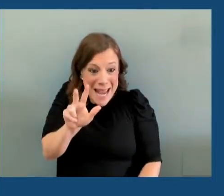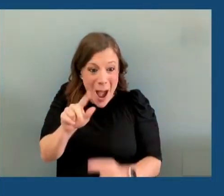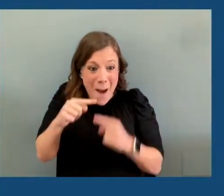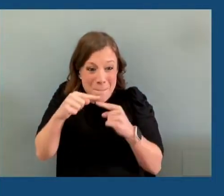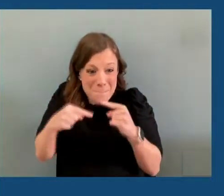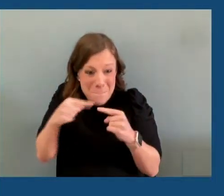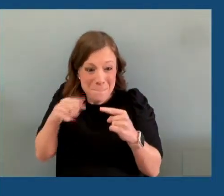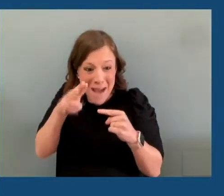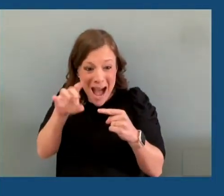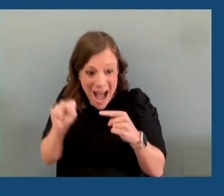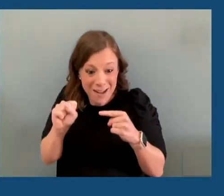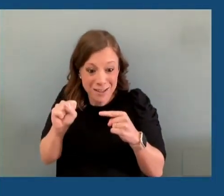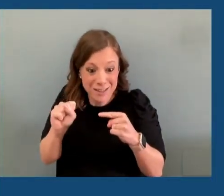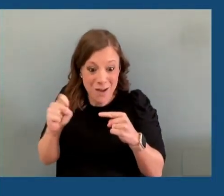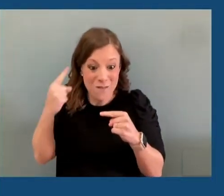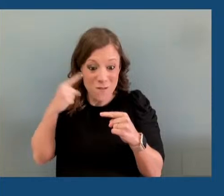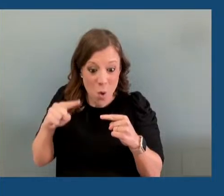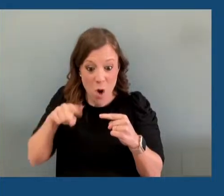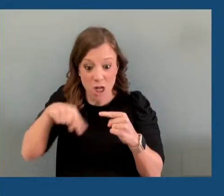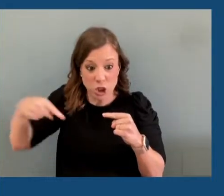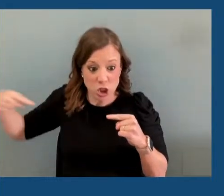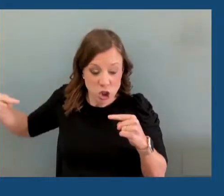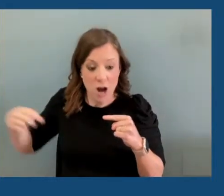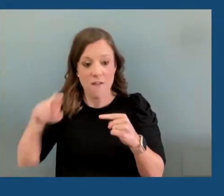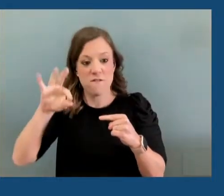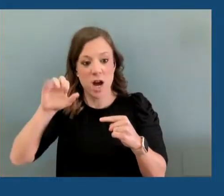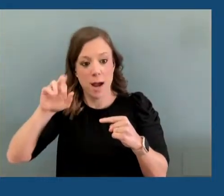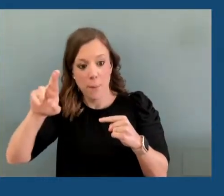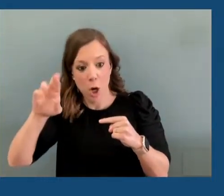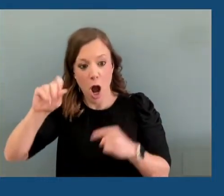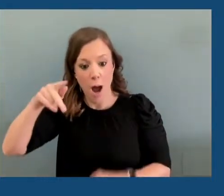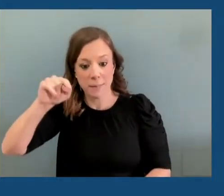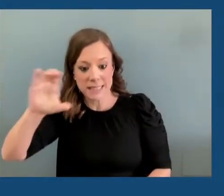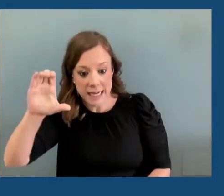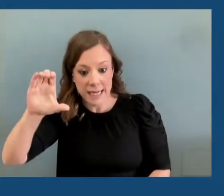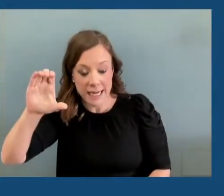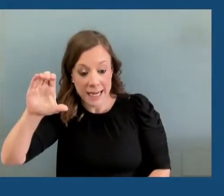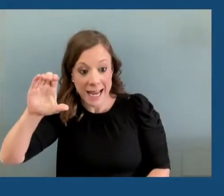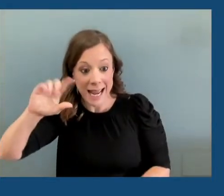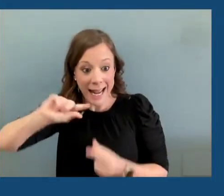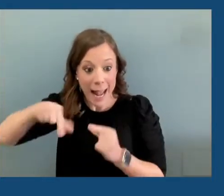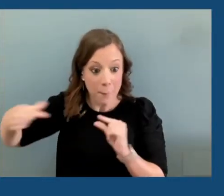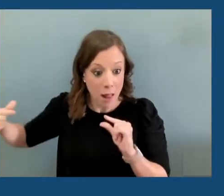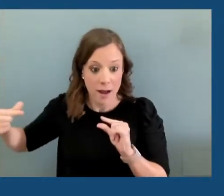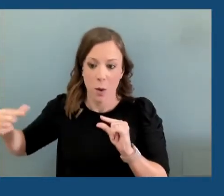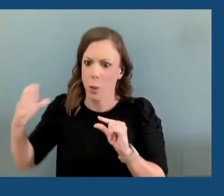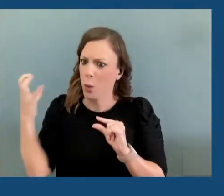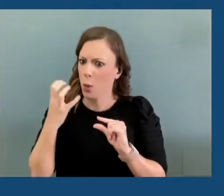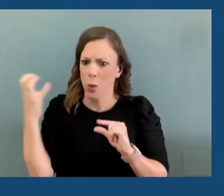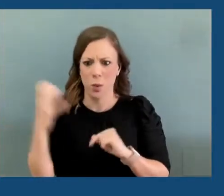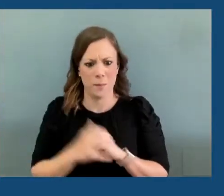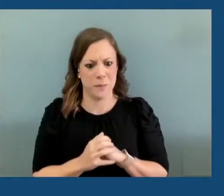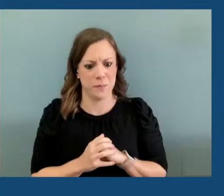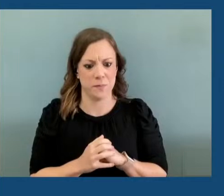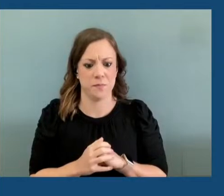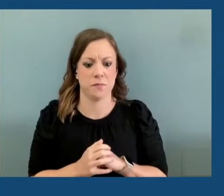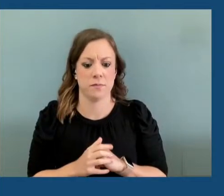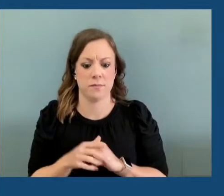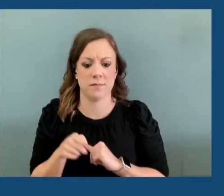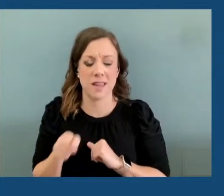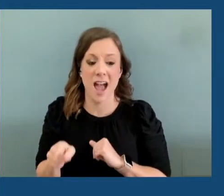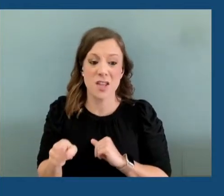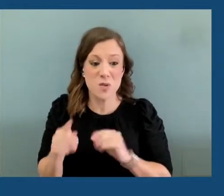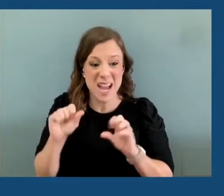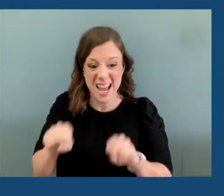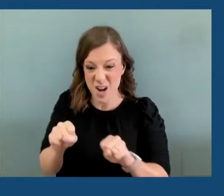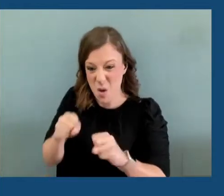complex calculations. And the research will be just extraordinary. And solve problems in hours that would